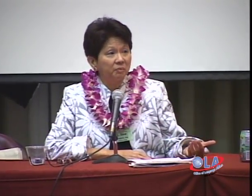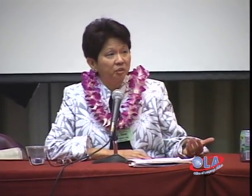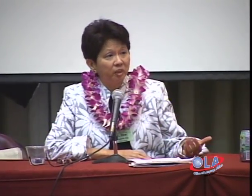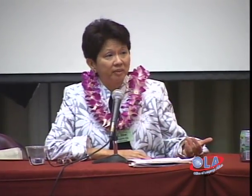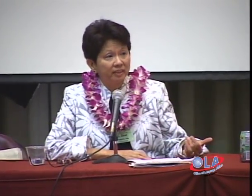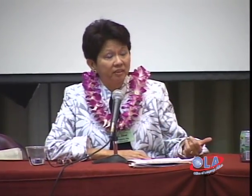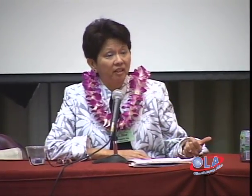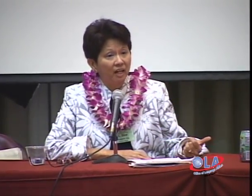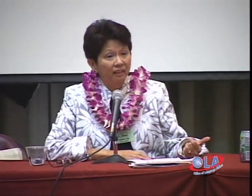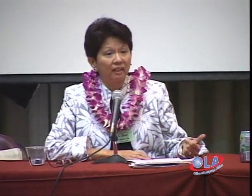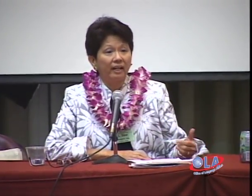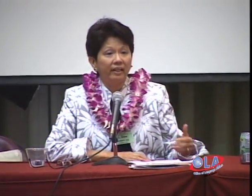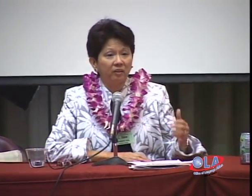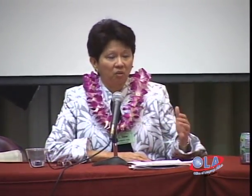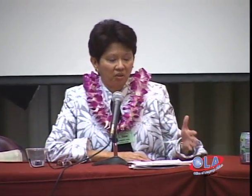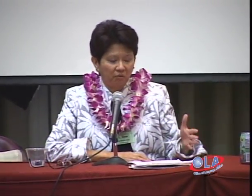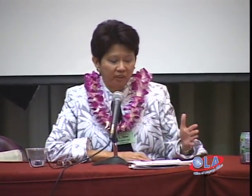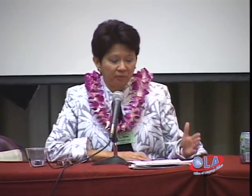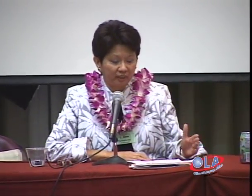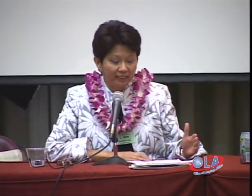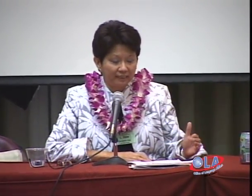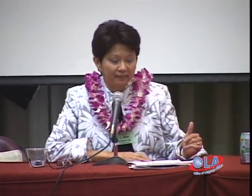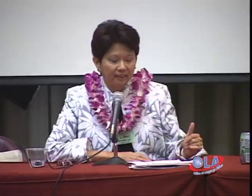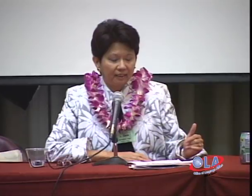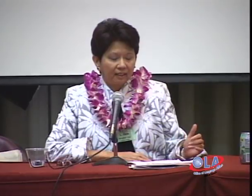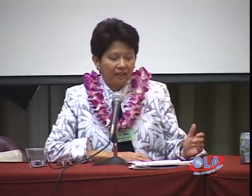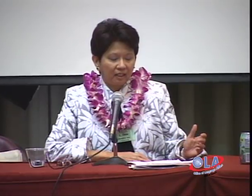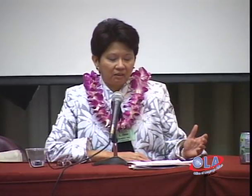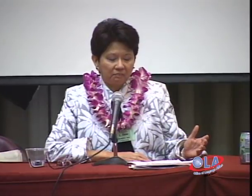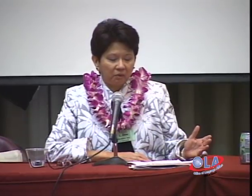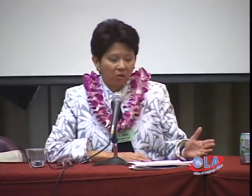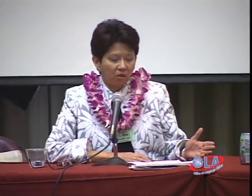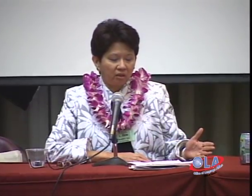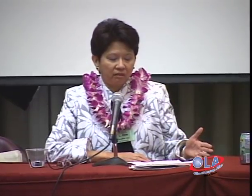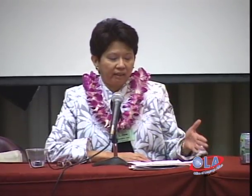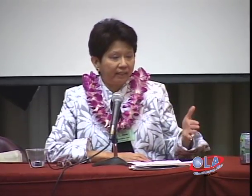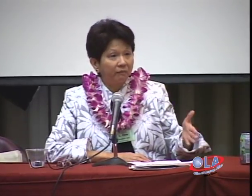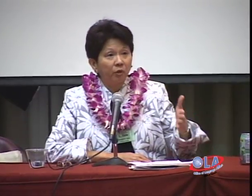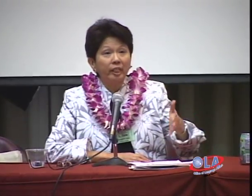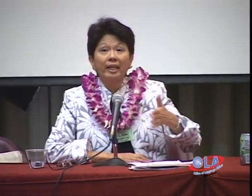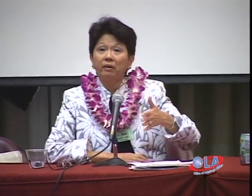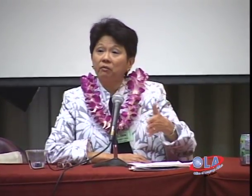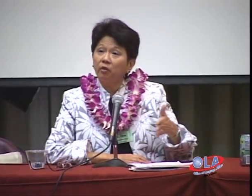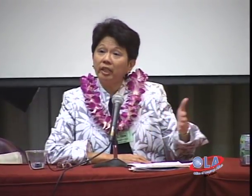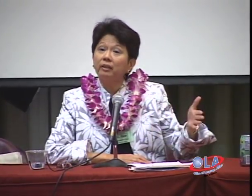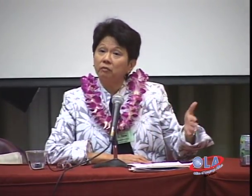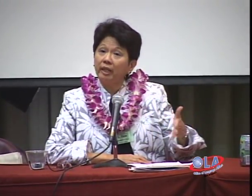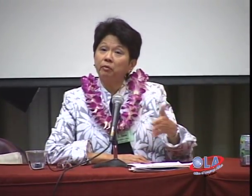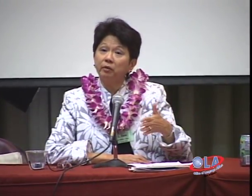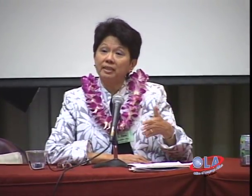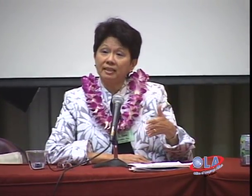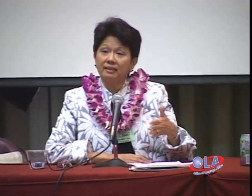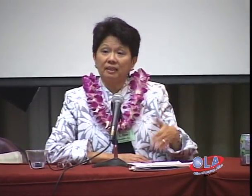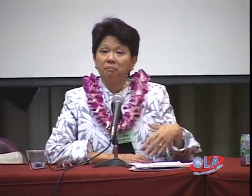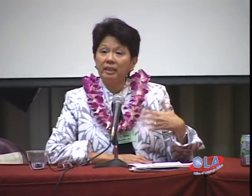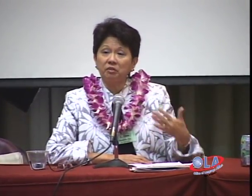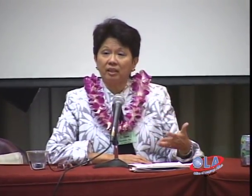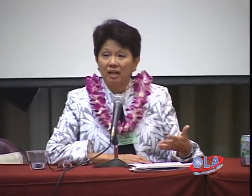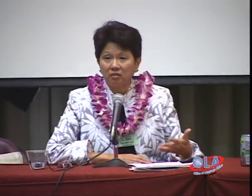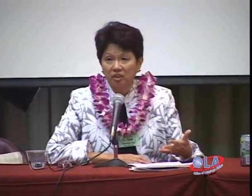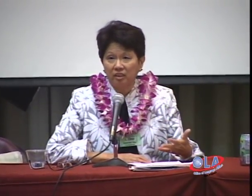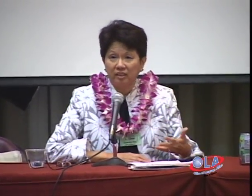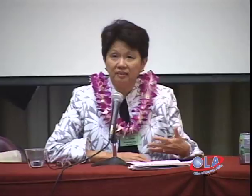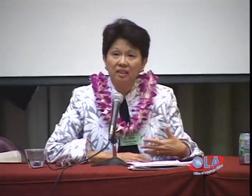Sex Abuse Treatment Center hotline or with police, and then working the way through the system, meetings